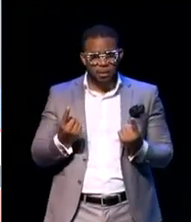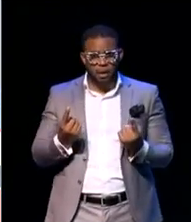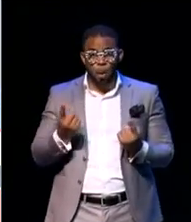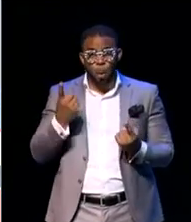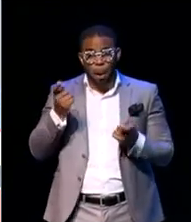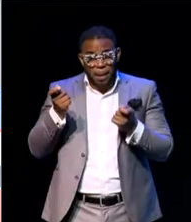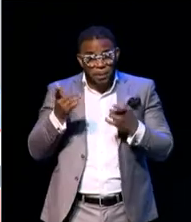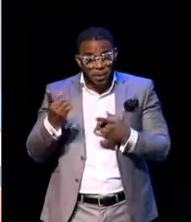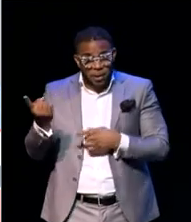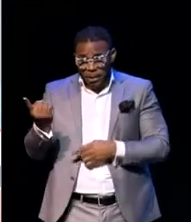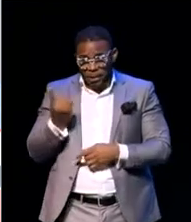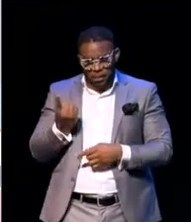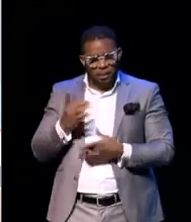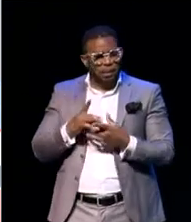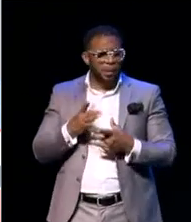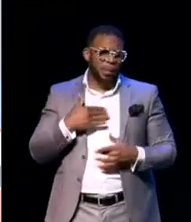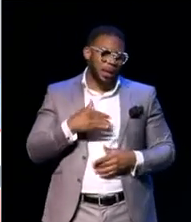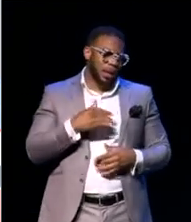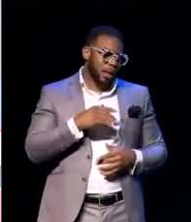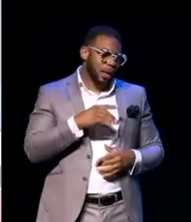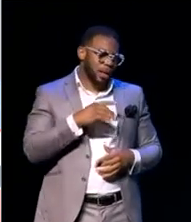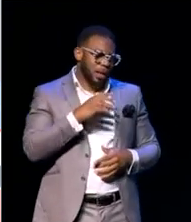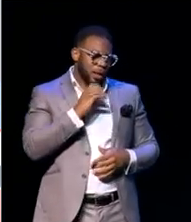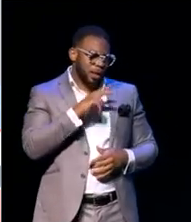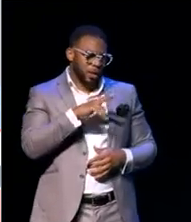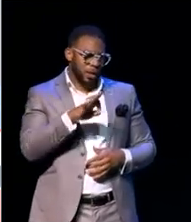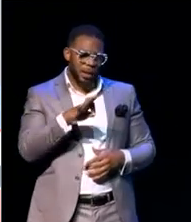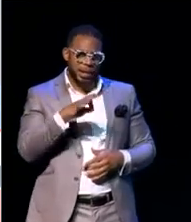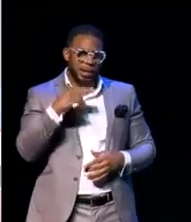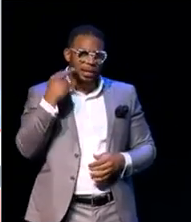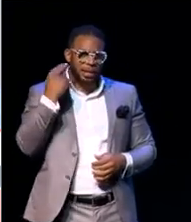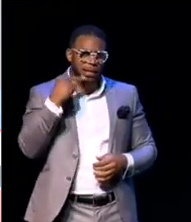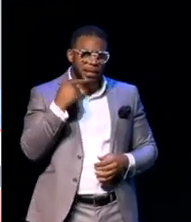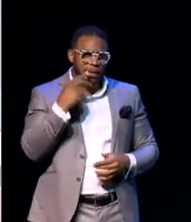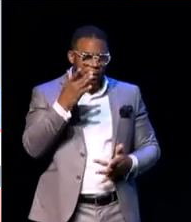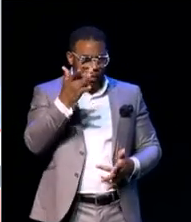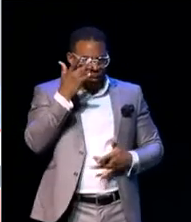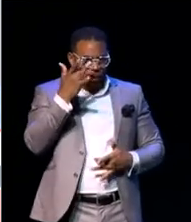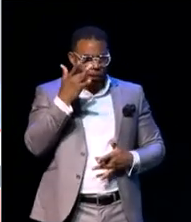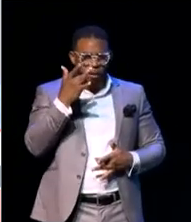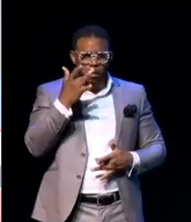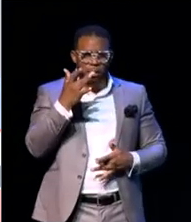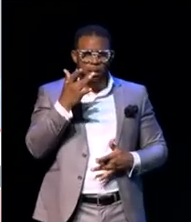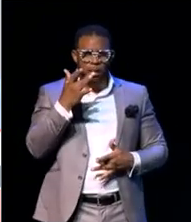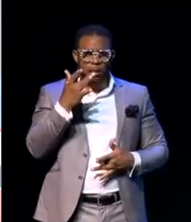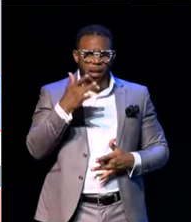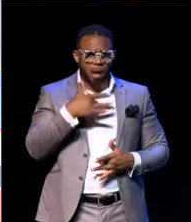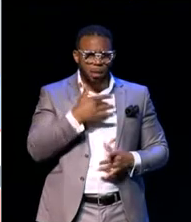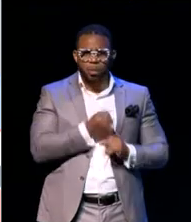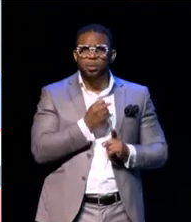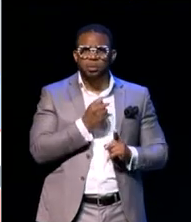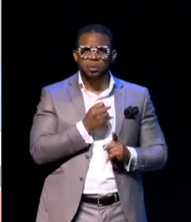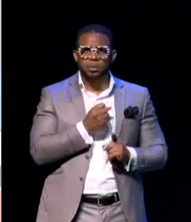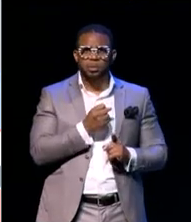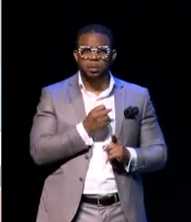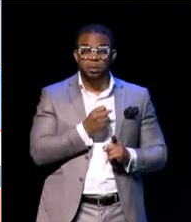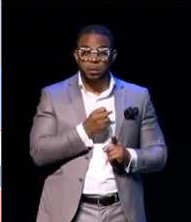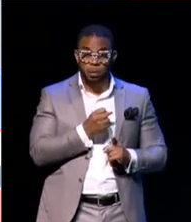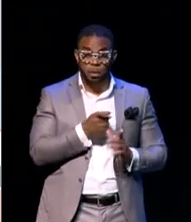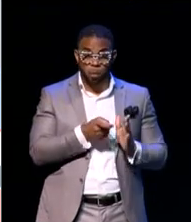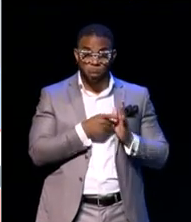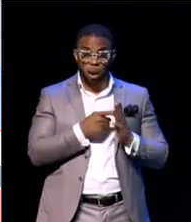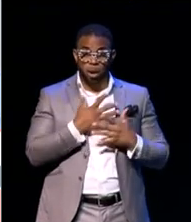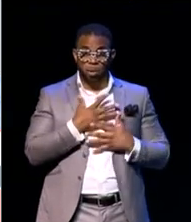administrator come to me to say that my 39-year-old niece is ill, has had a heart attack, and